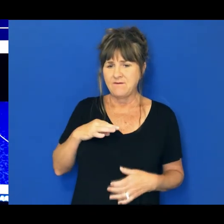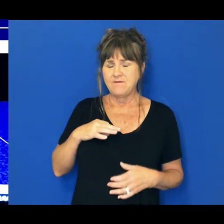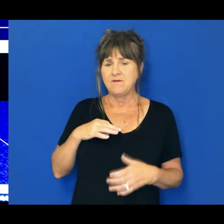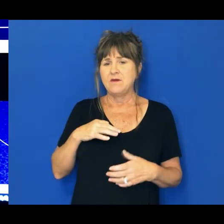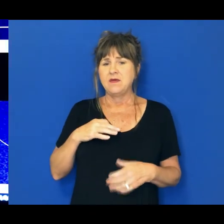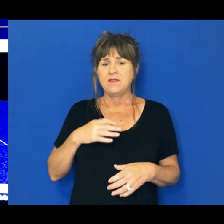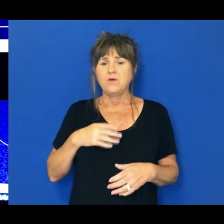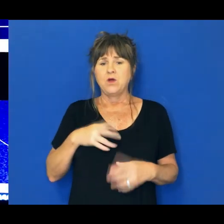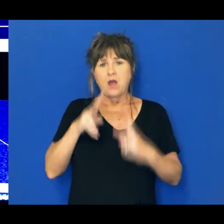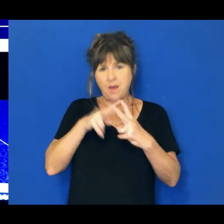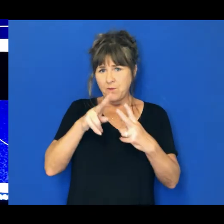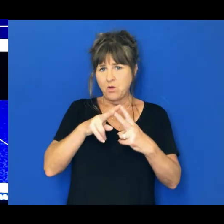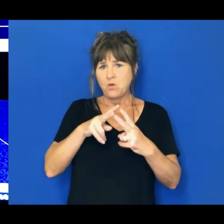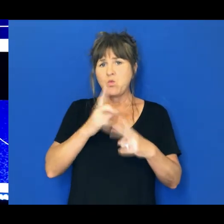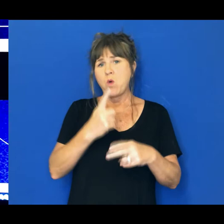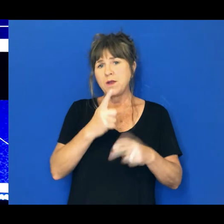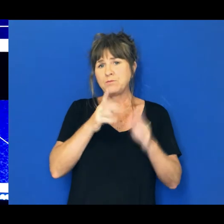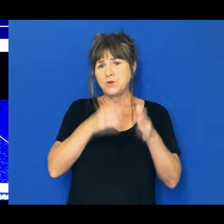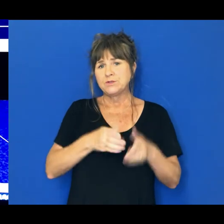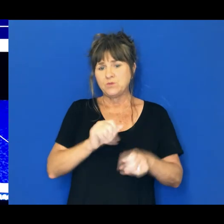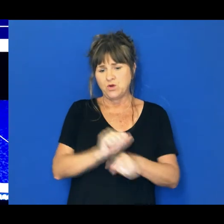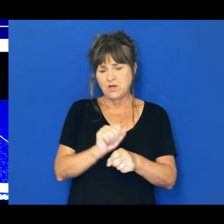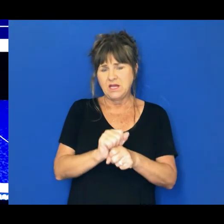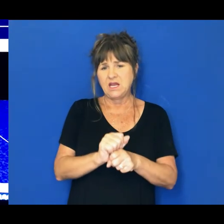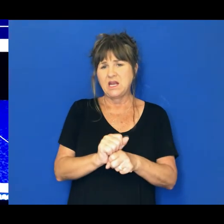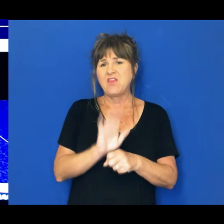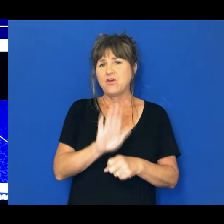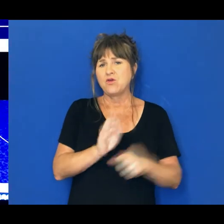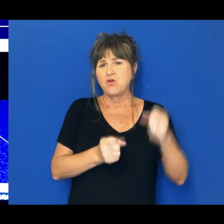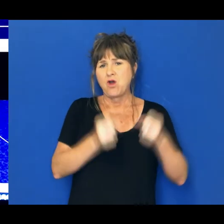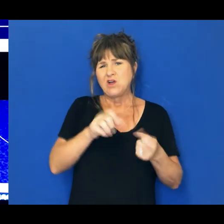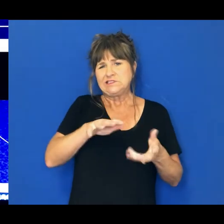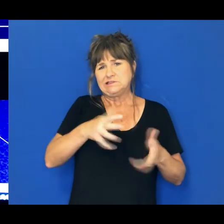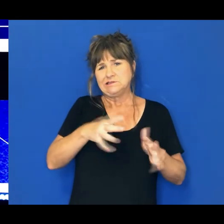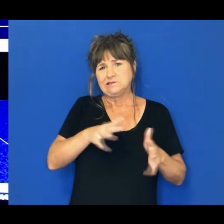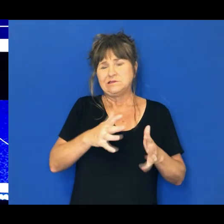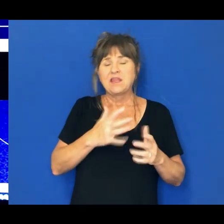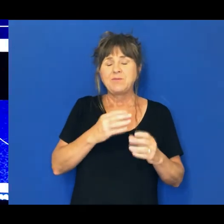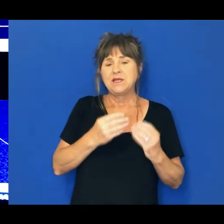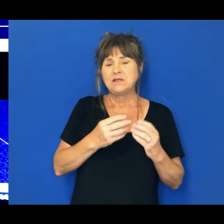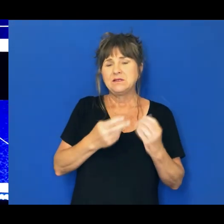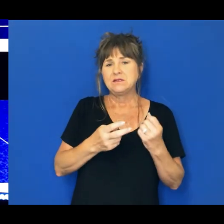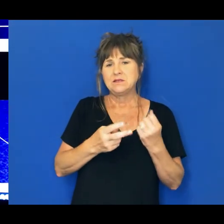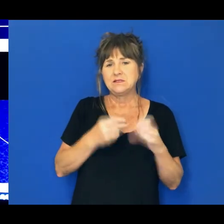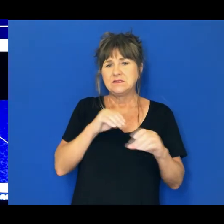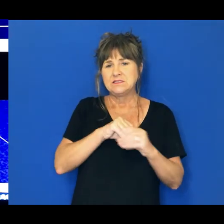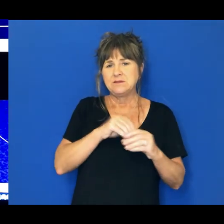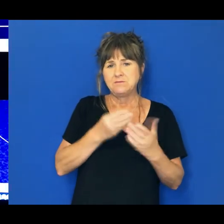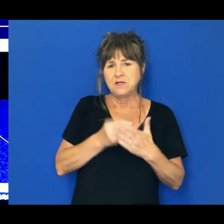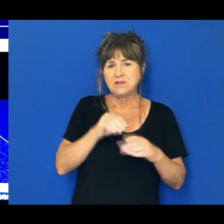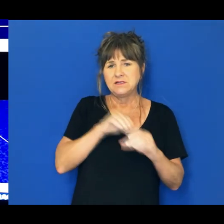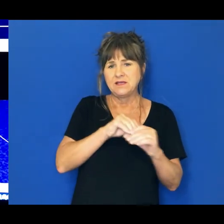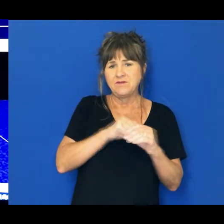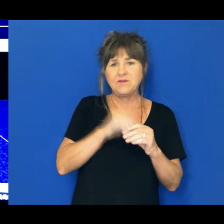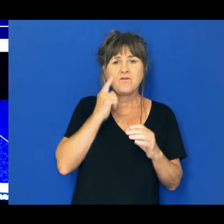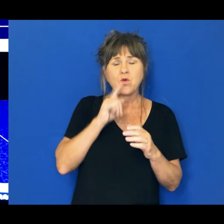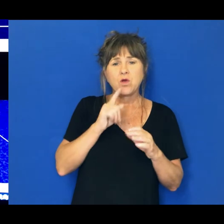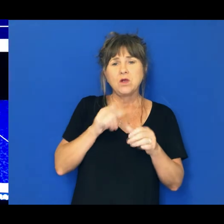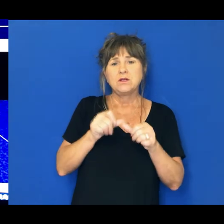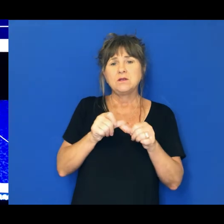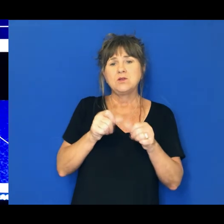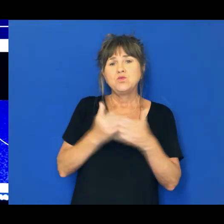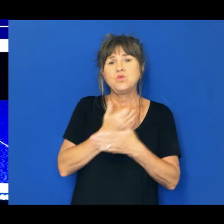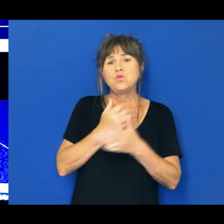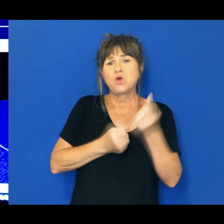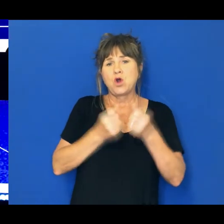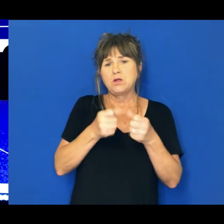just a one-income household, and they had one car that was okay, and so they've been saving up for a down payment on a car that was better than what they